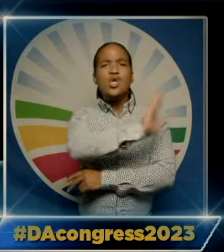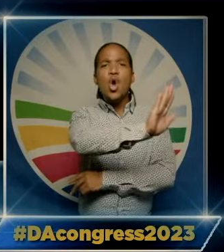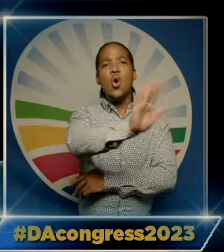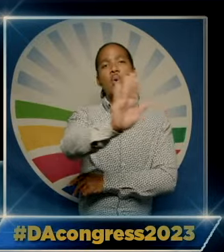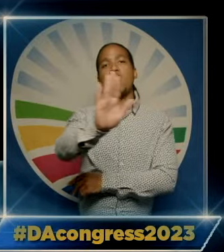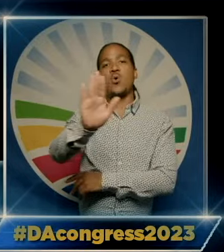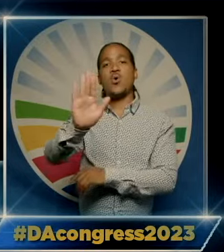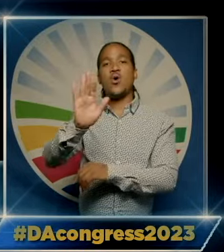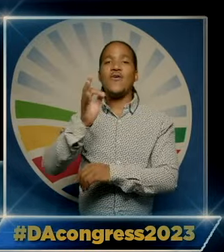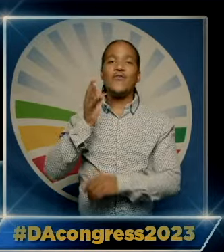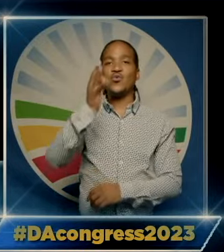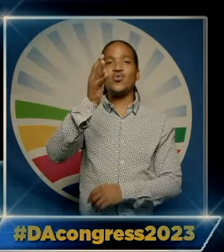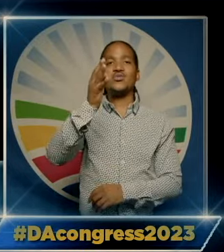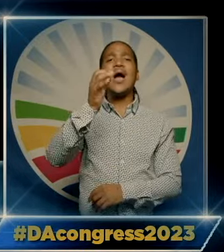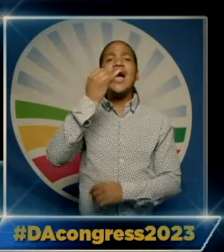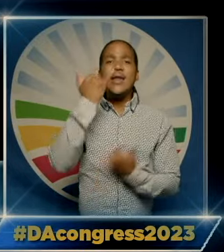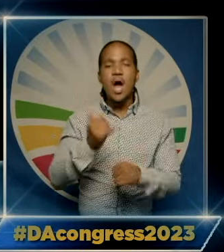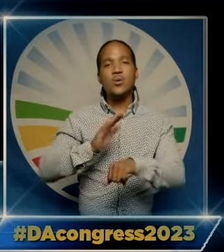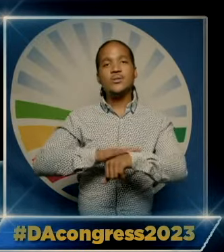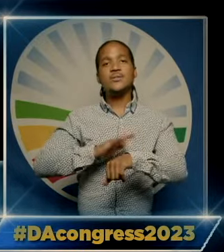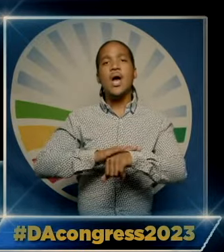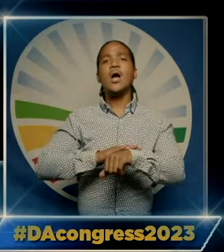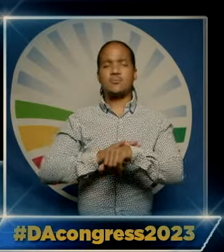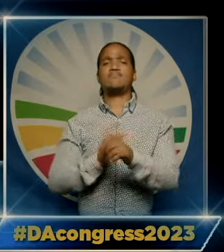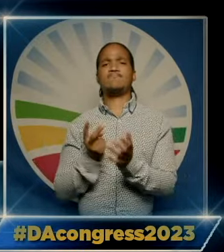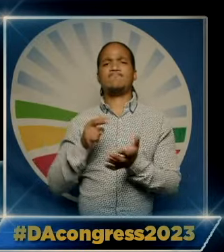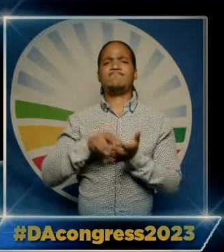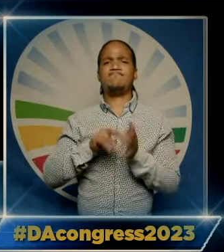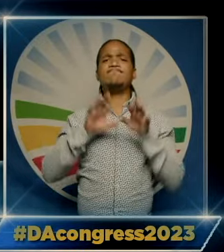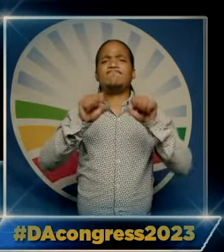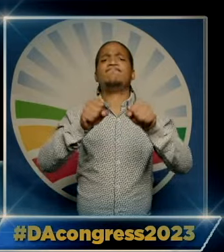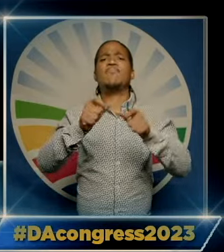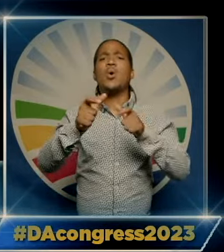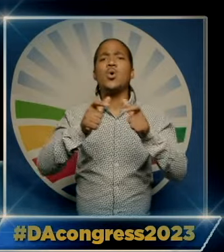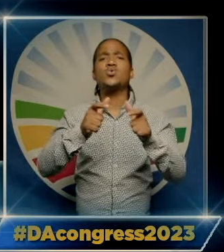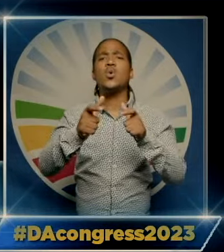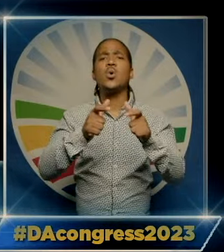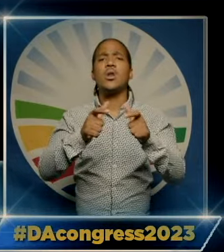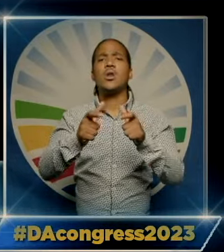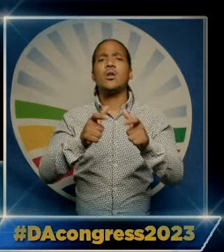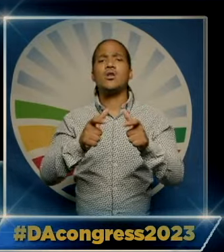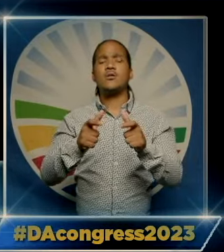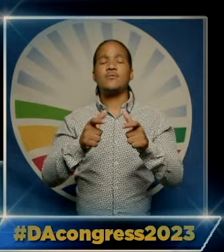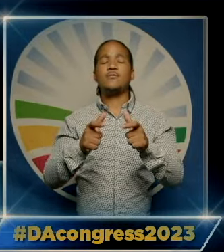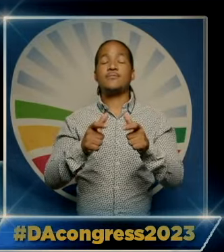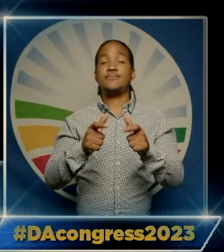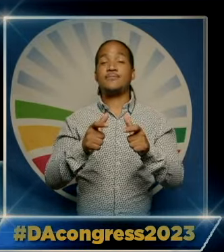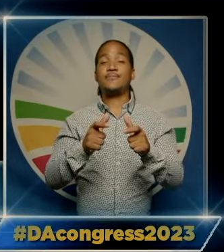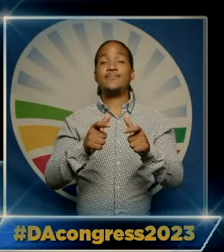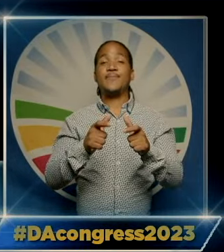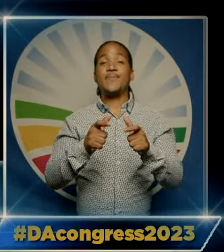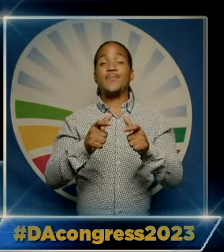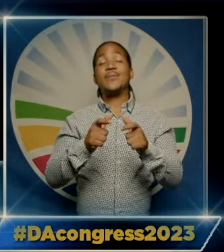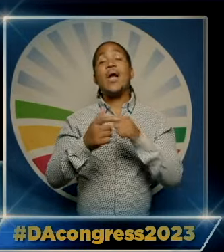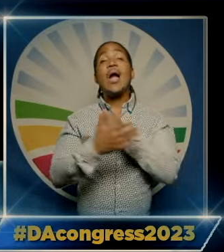it is time that you take control. And to the older generation, the country needs you once